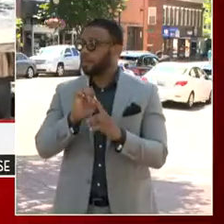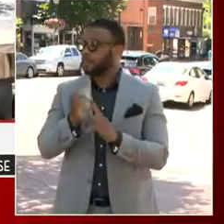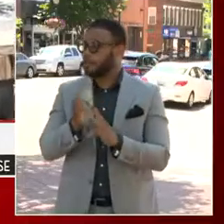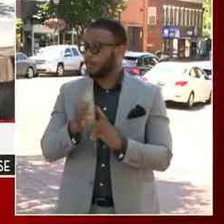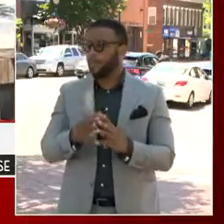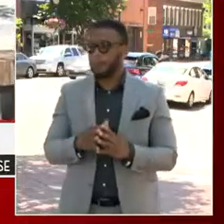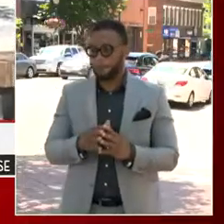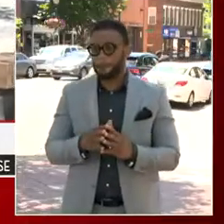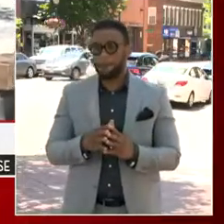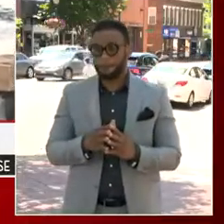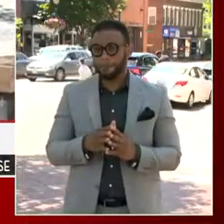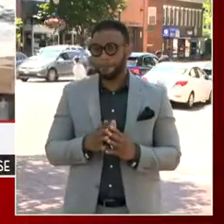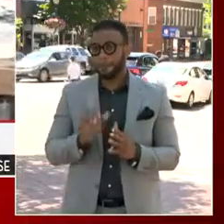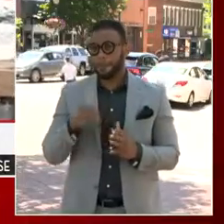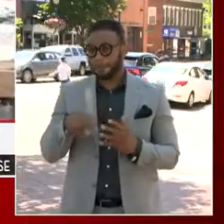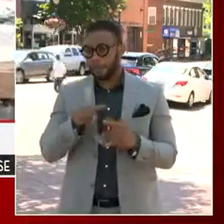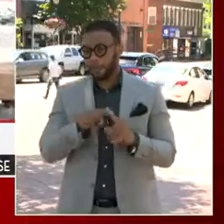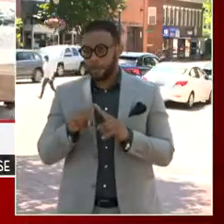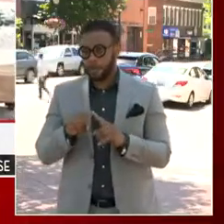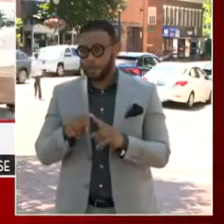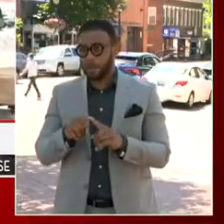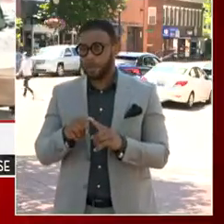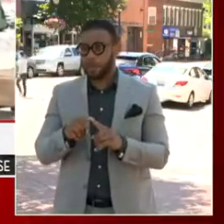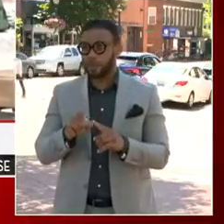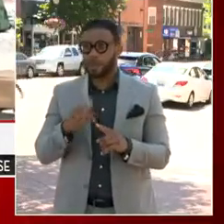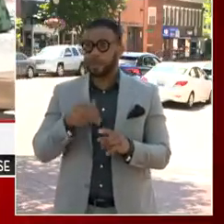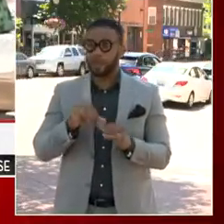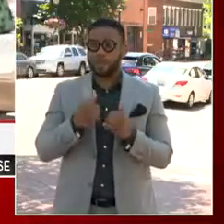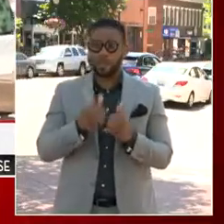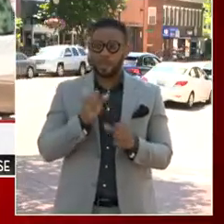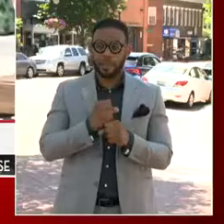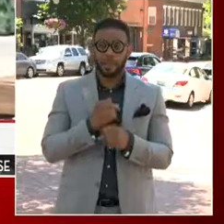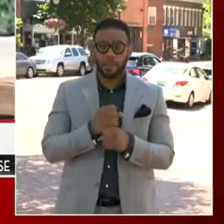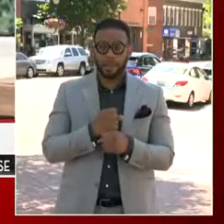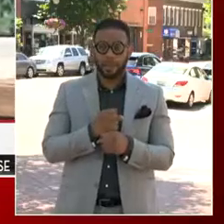environment, we have them too. So we have the agencies that make